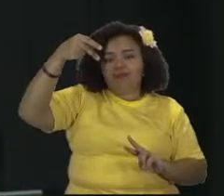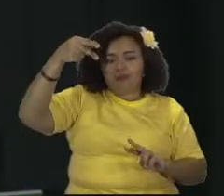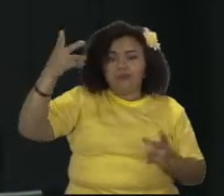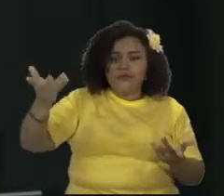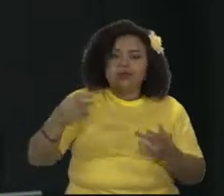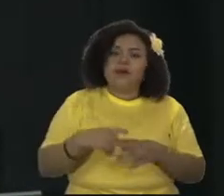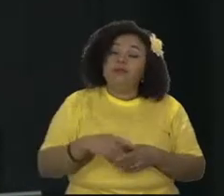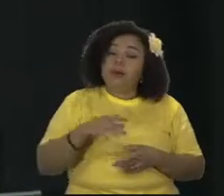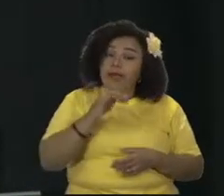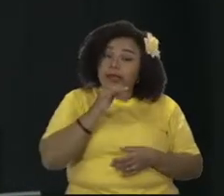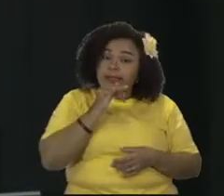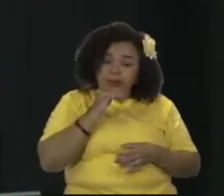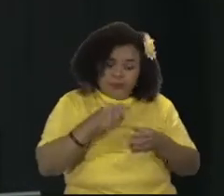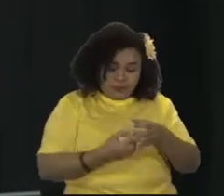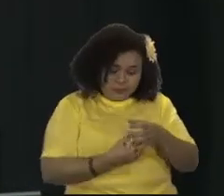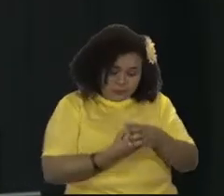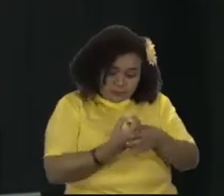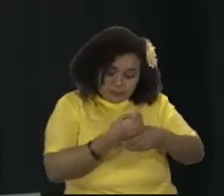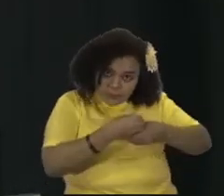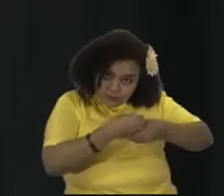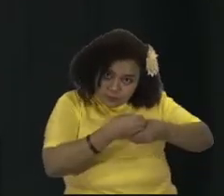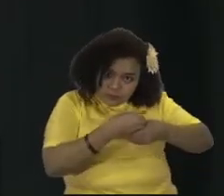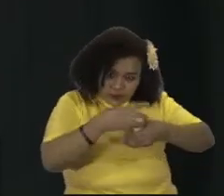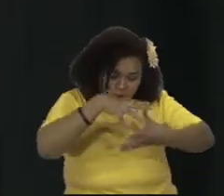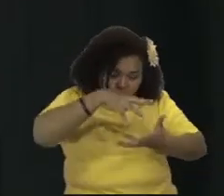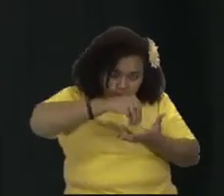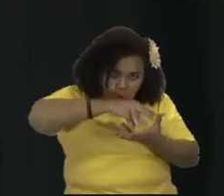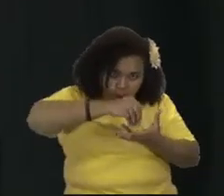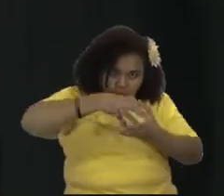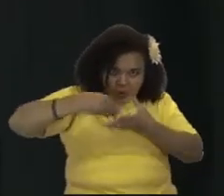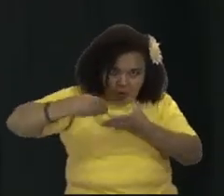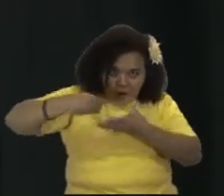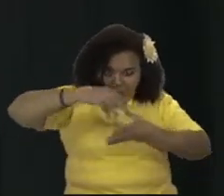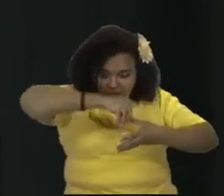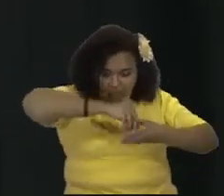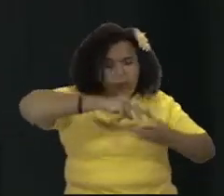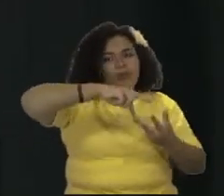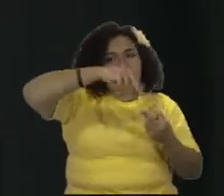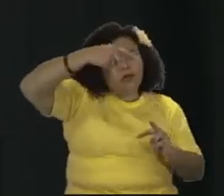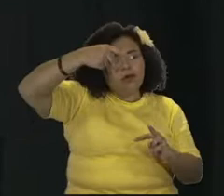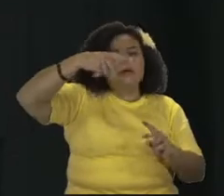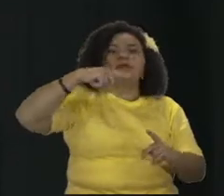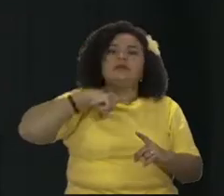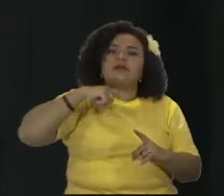It's like just like making copies